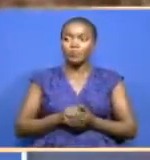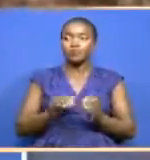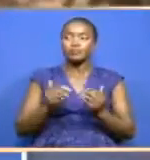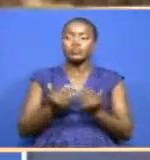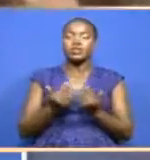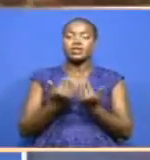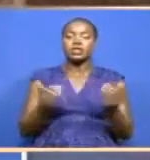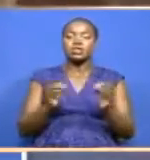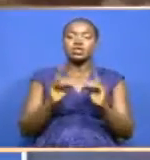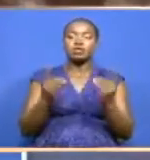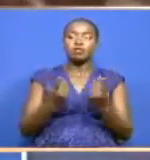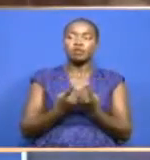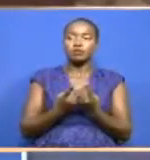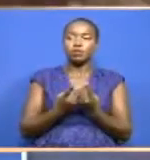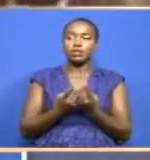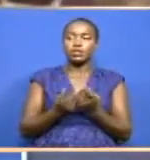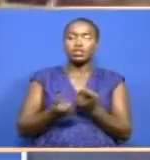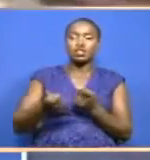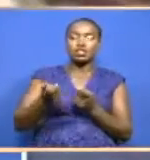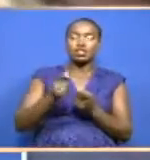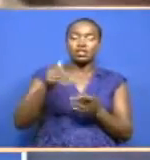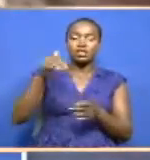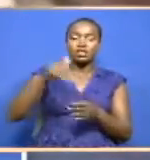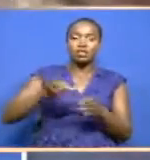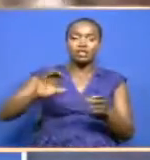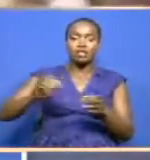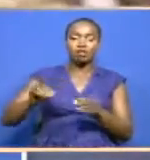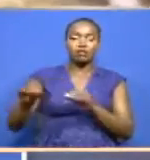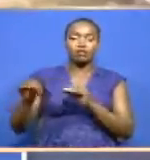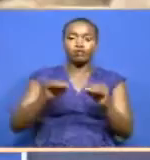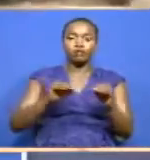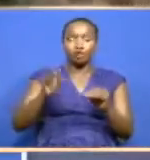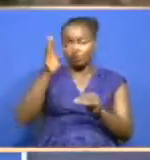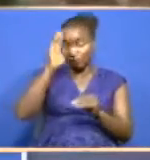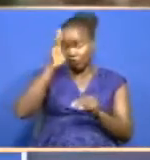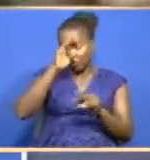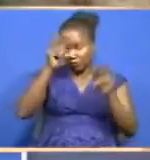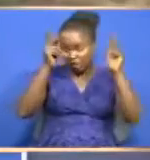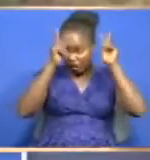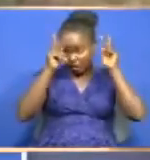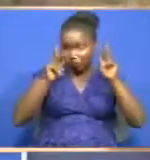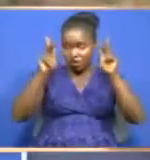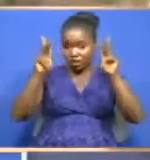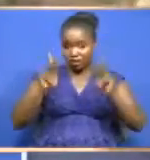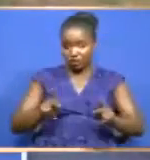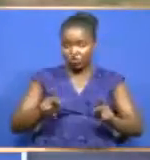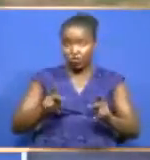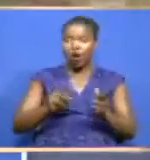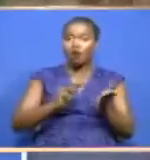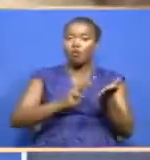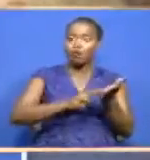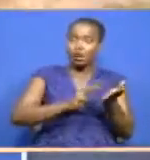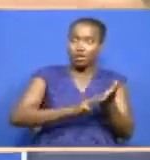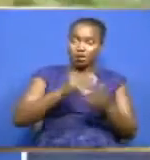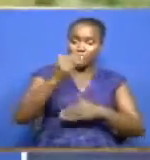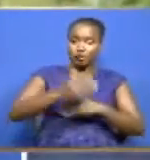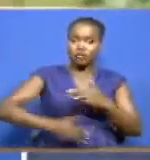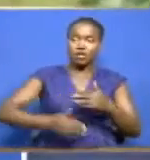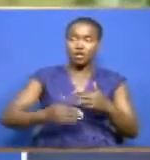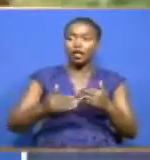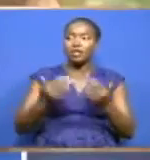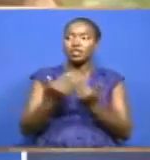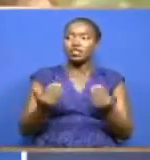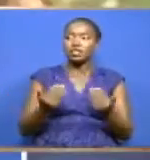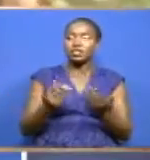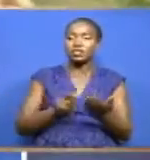has documented an increase in inter-county movement in Bungoma, Kakamega, Kisumu, Malaba and Busia, where children